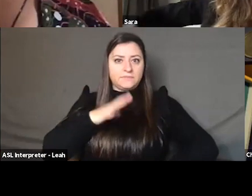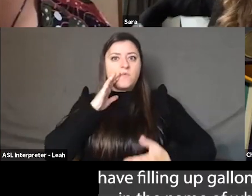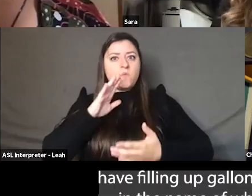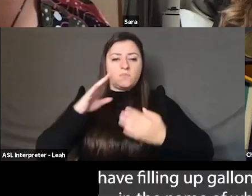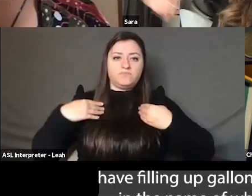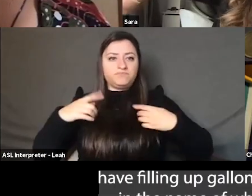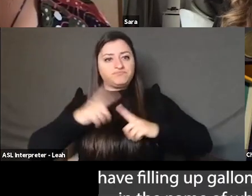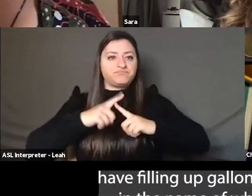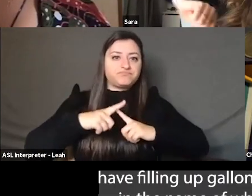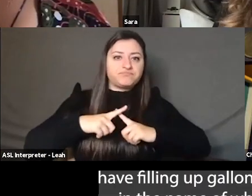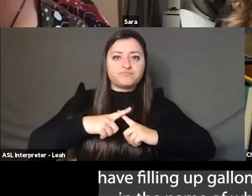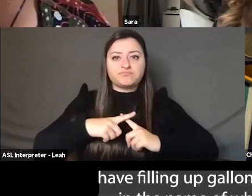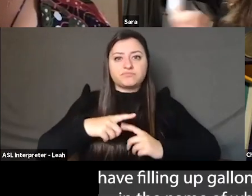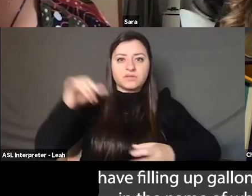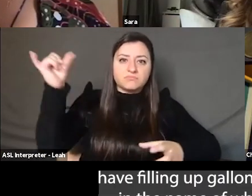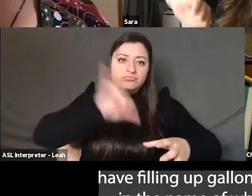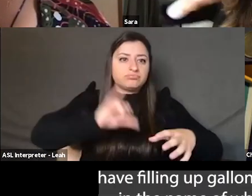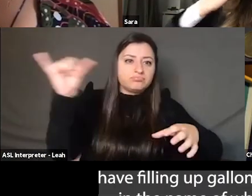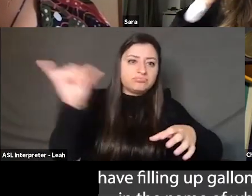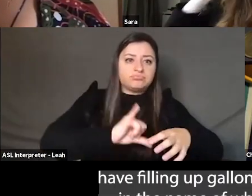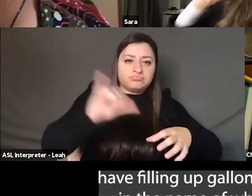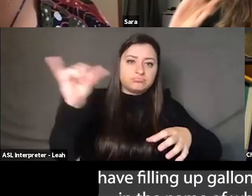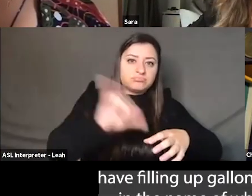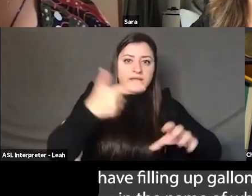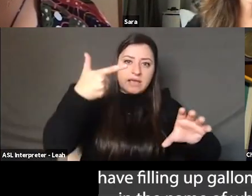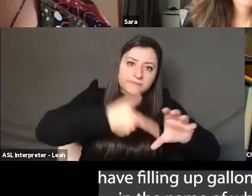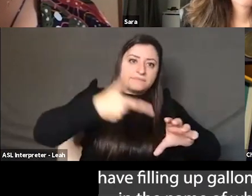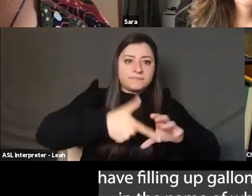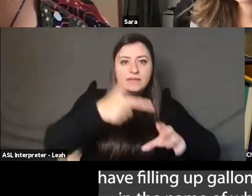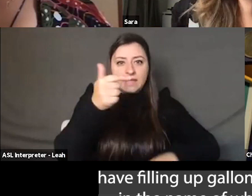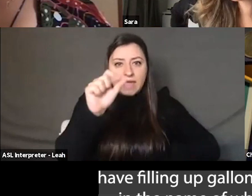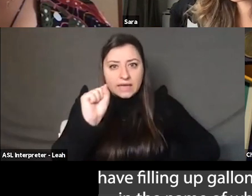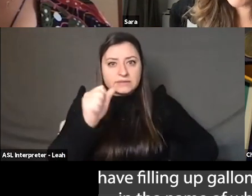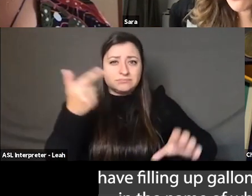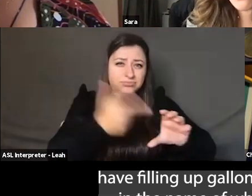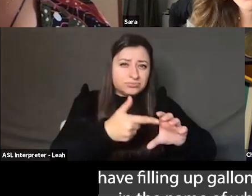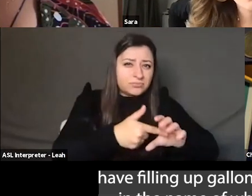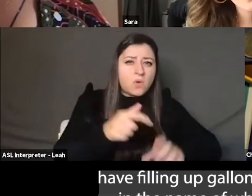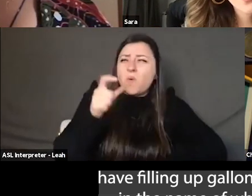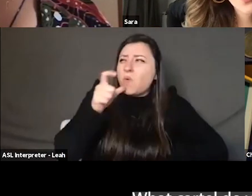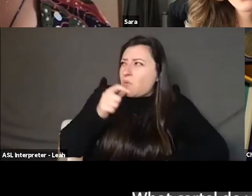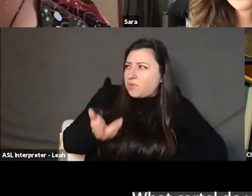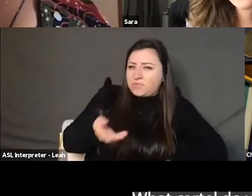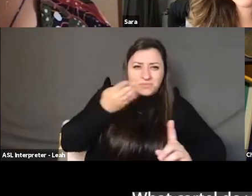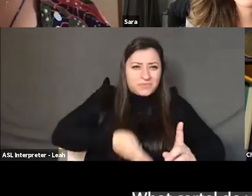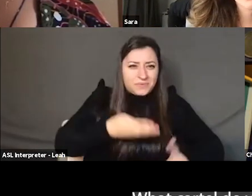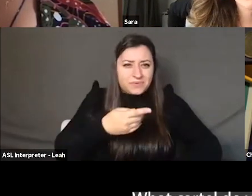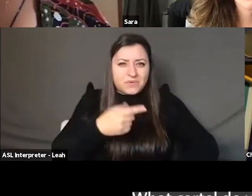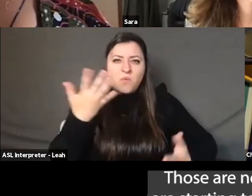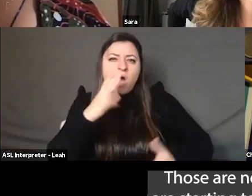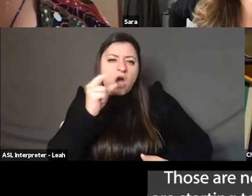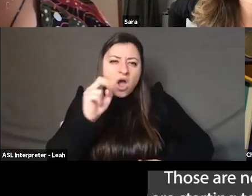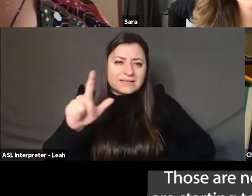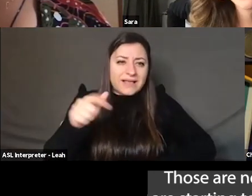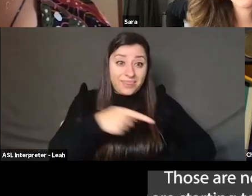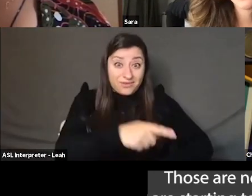beaters filling up gallon after gallon of gas. In the name of who? Who are you? What cartel do you belong to?